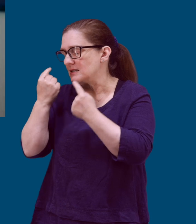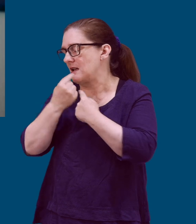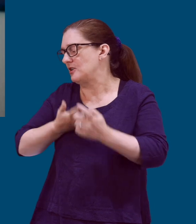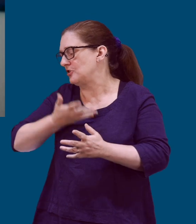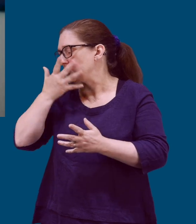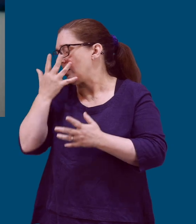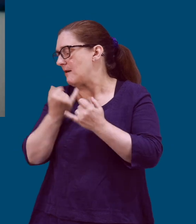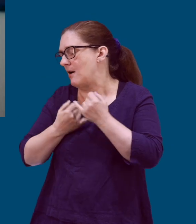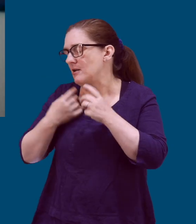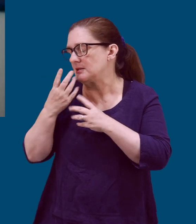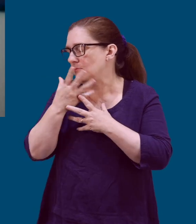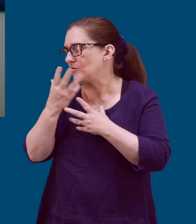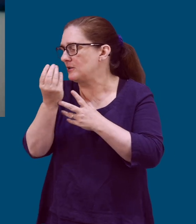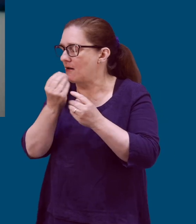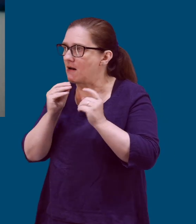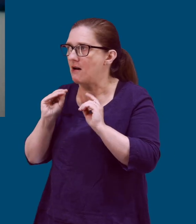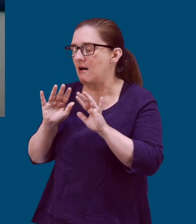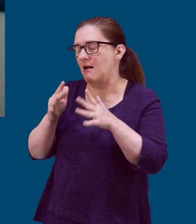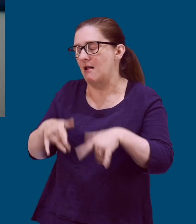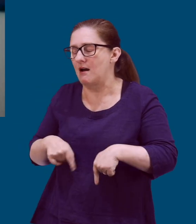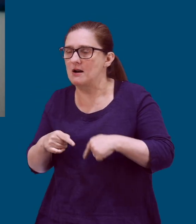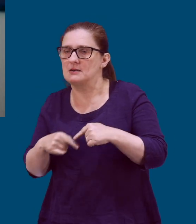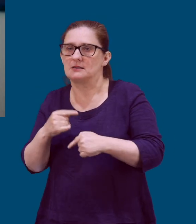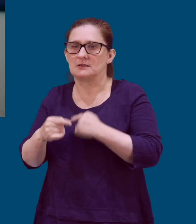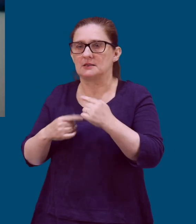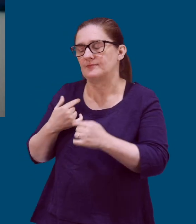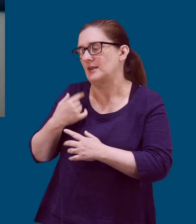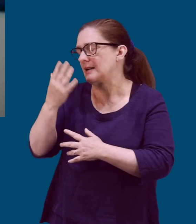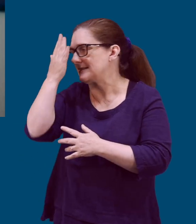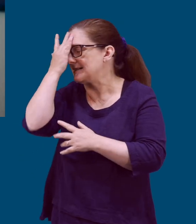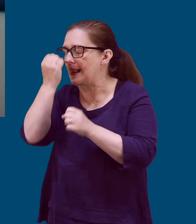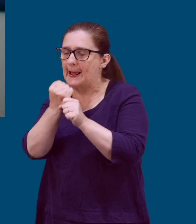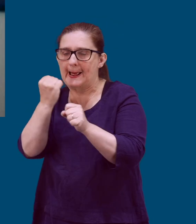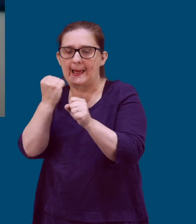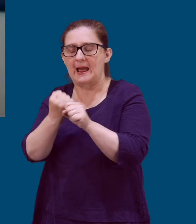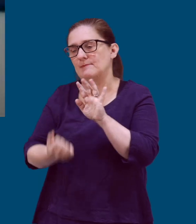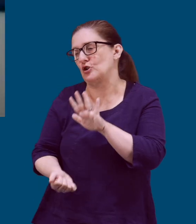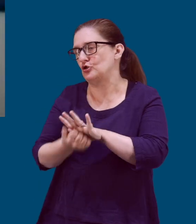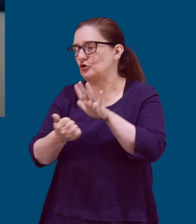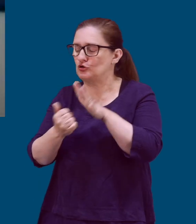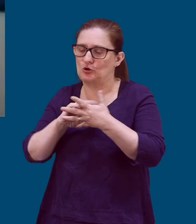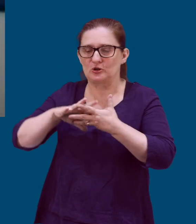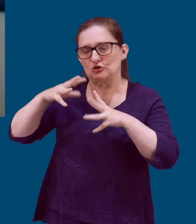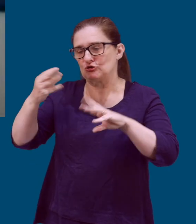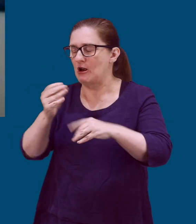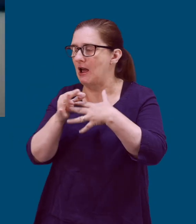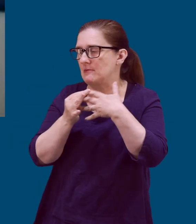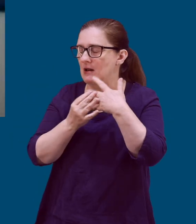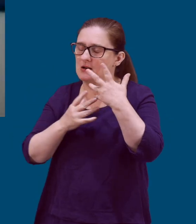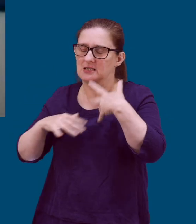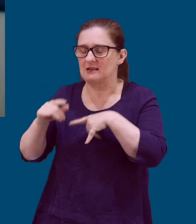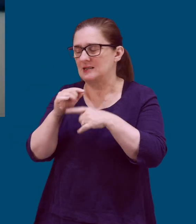our souls, our spirits, our spite, our legs in spandex, our silly games, our stupid shapes, our